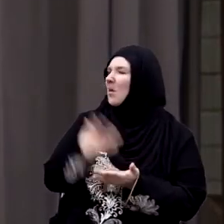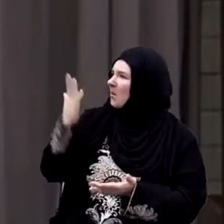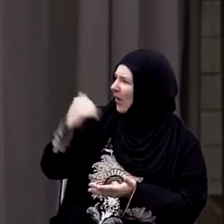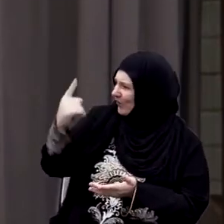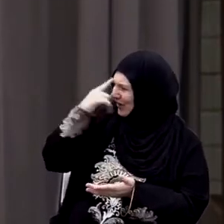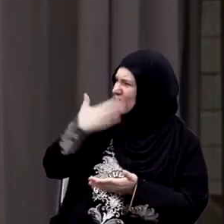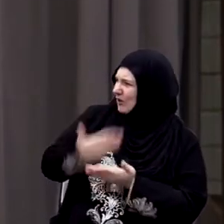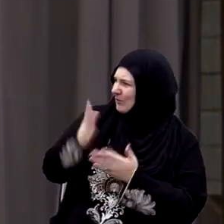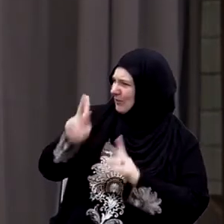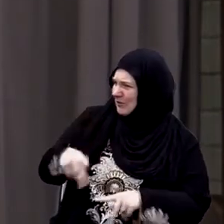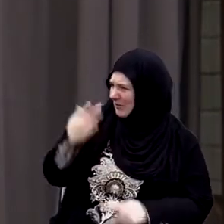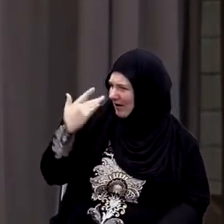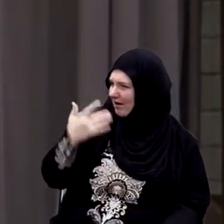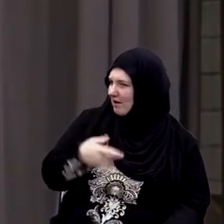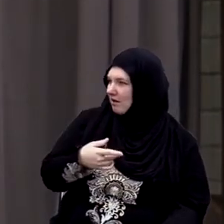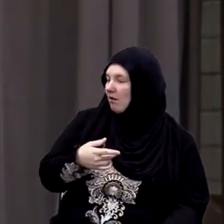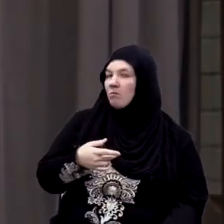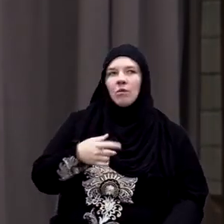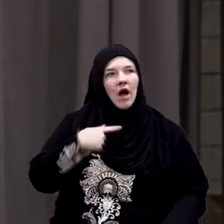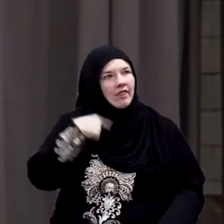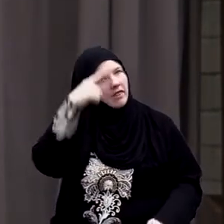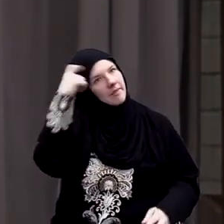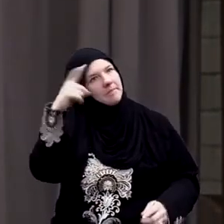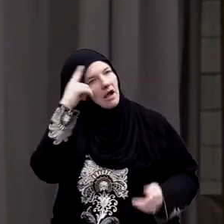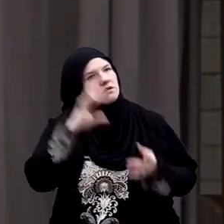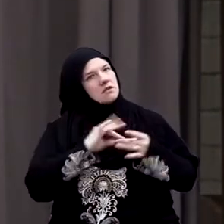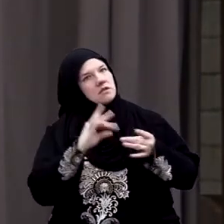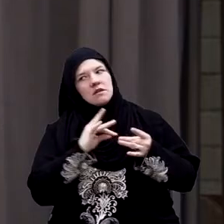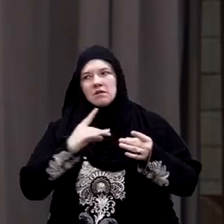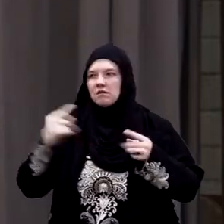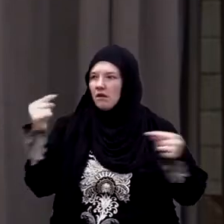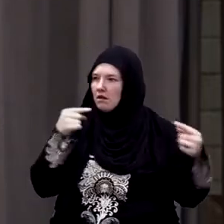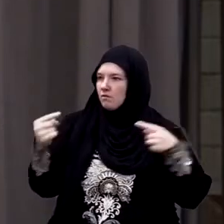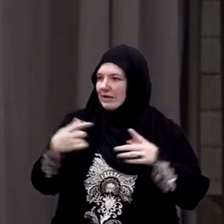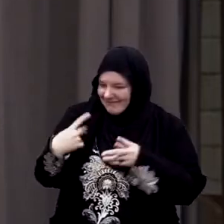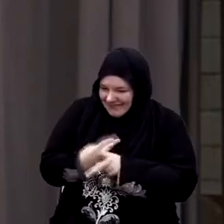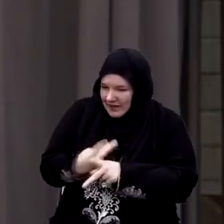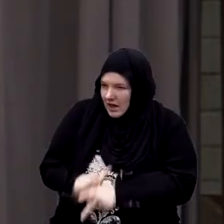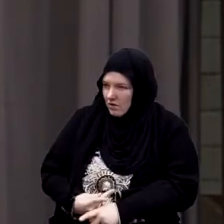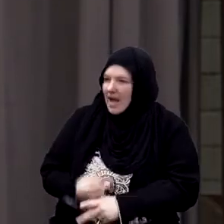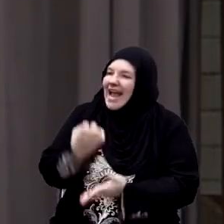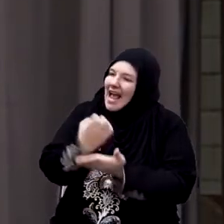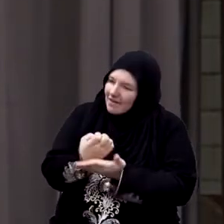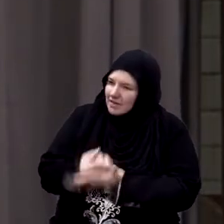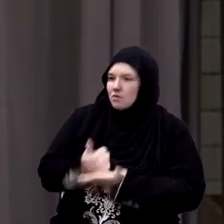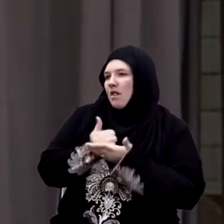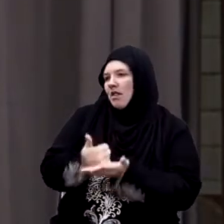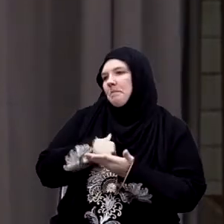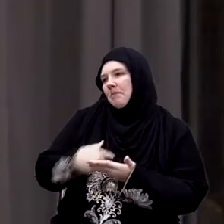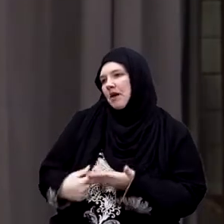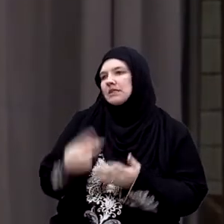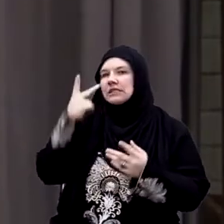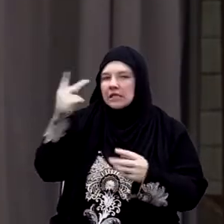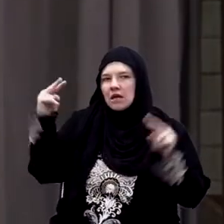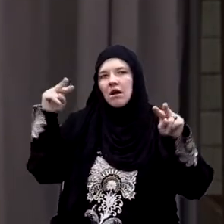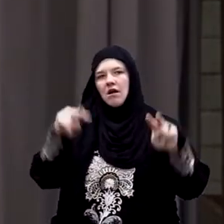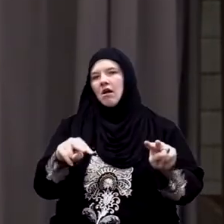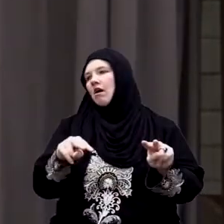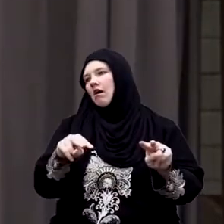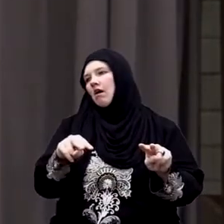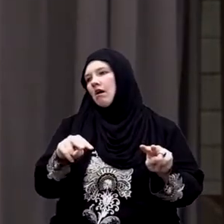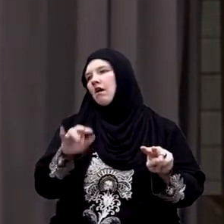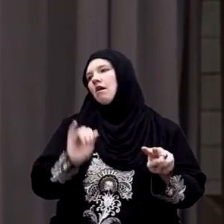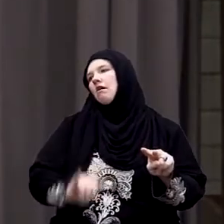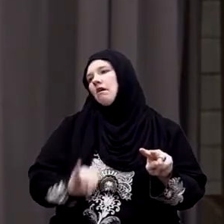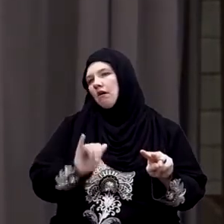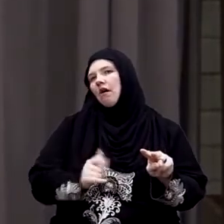for your conclusion and my foundation for my conclusion, and evidence will help us see closer to each other